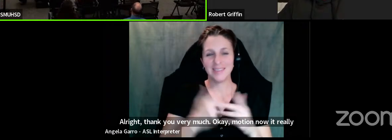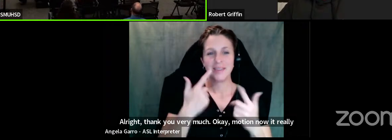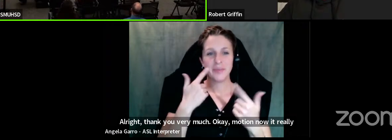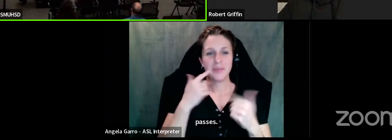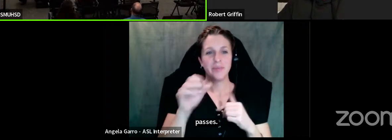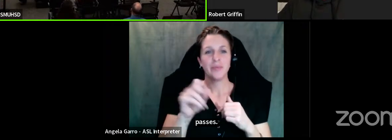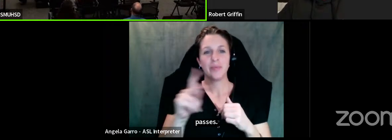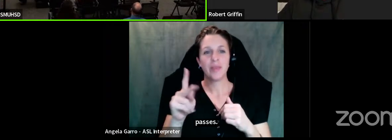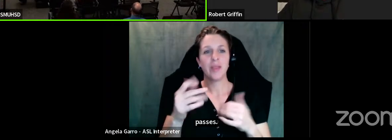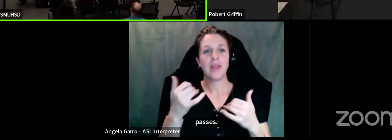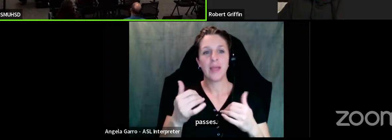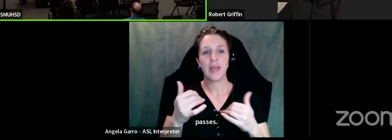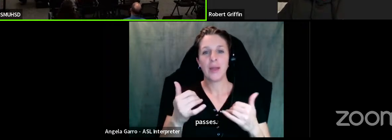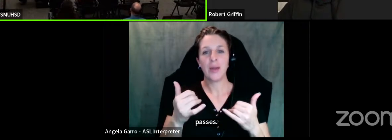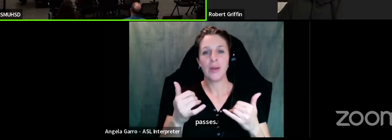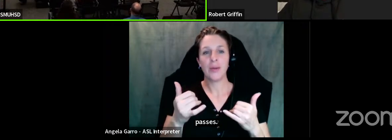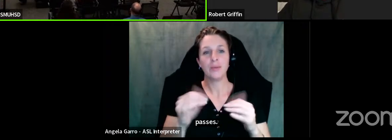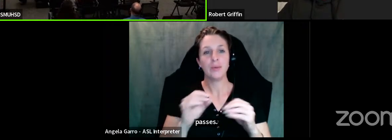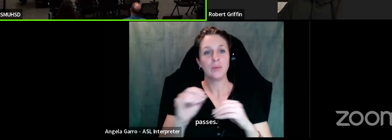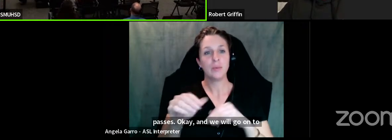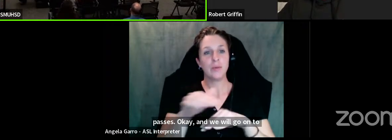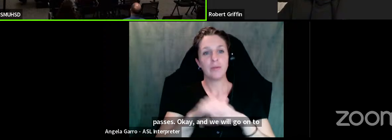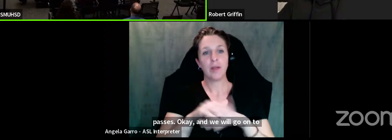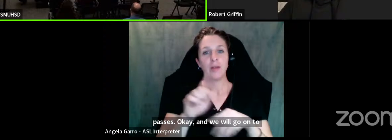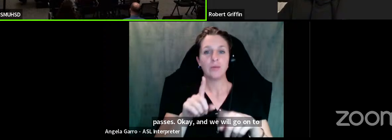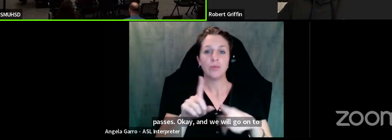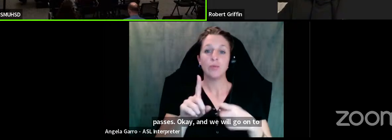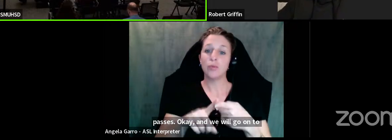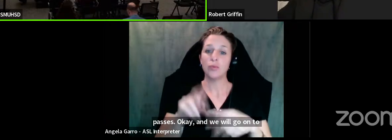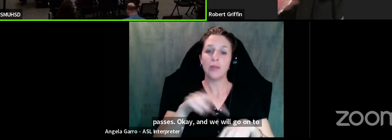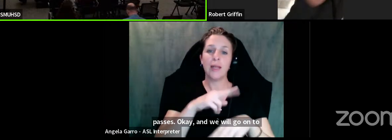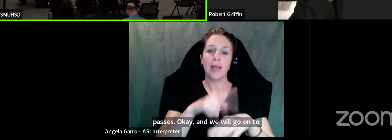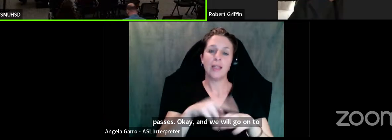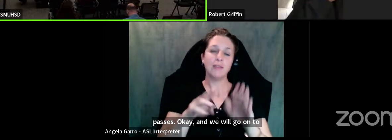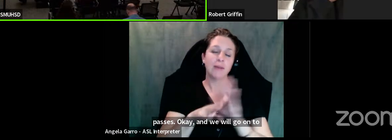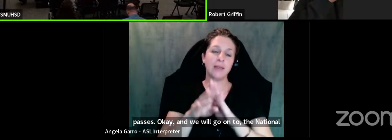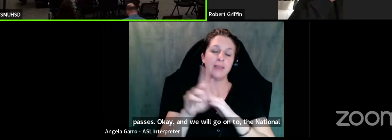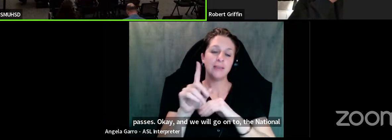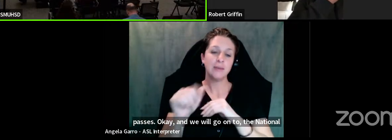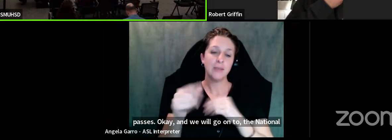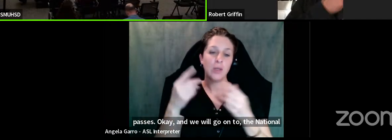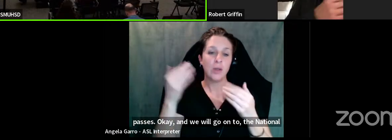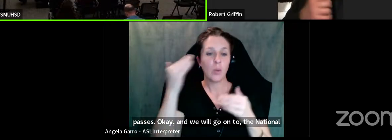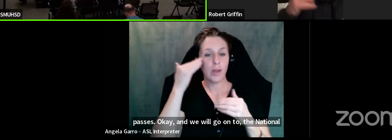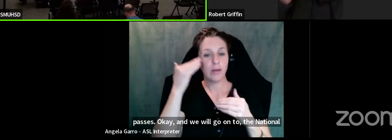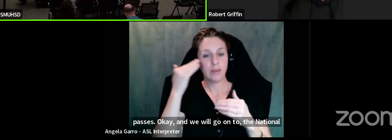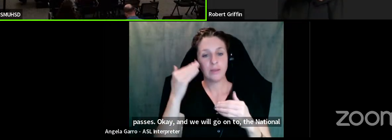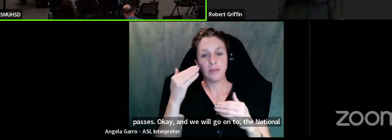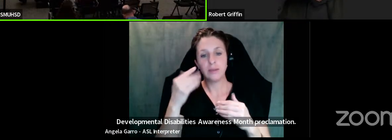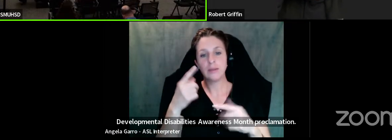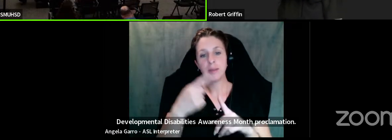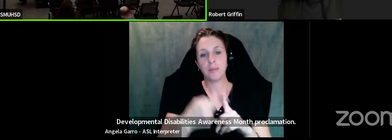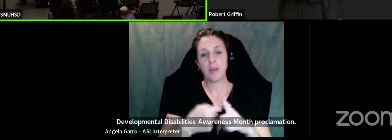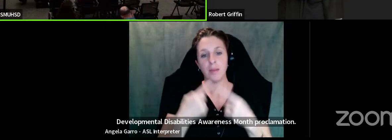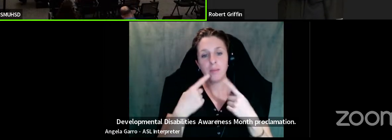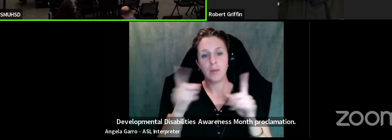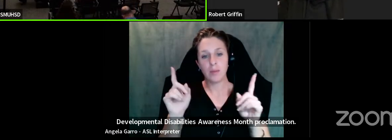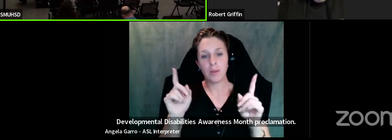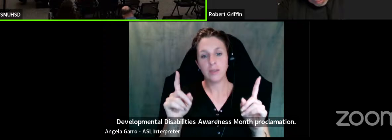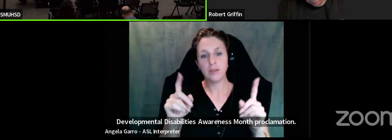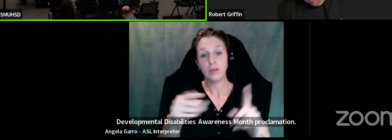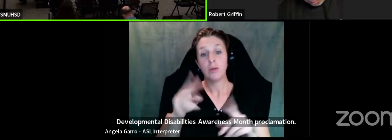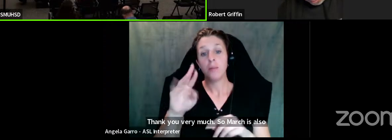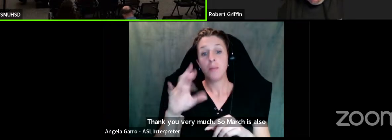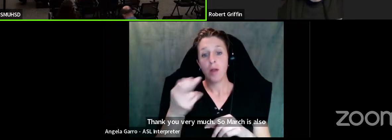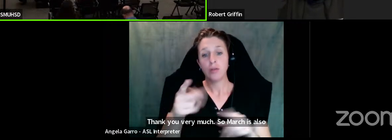Okay, and we will go on to the National Developmental Disabilities Awareness Month proclamation. Thank you very much. So March is